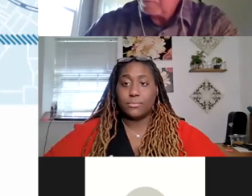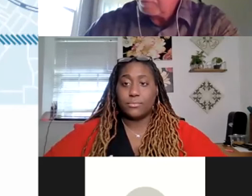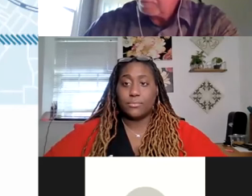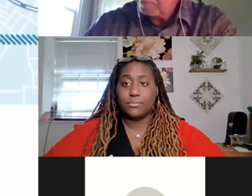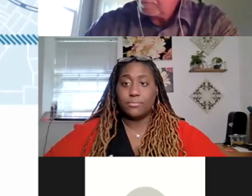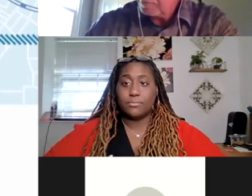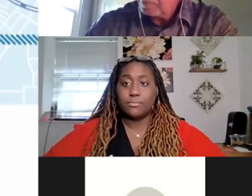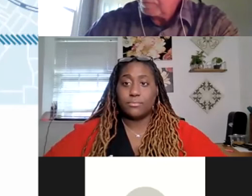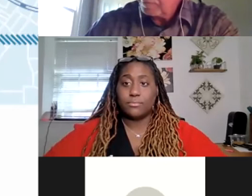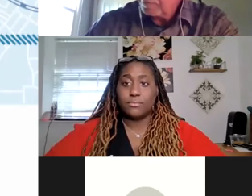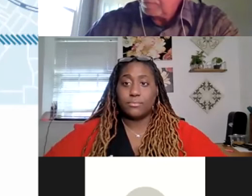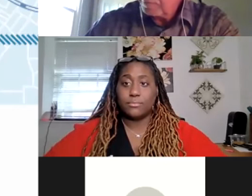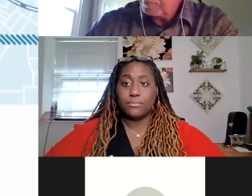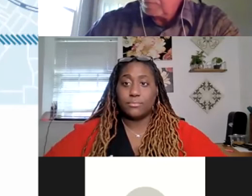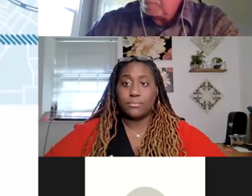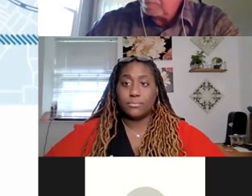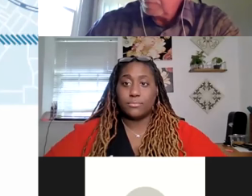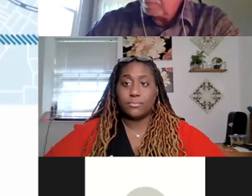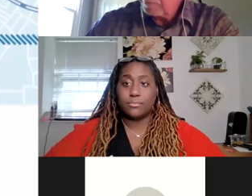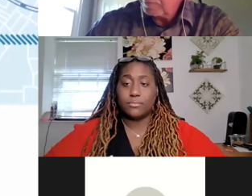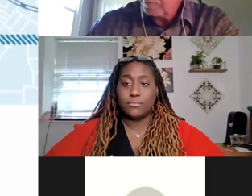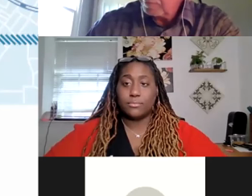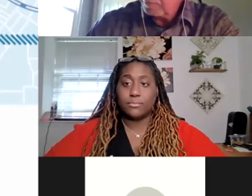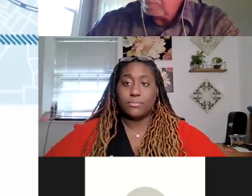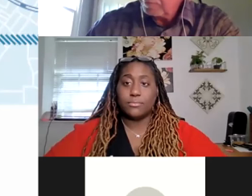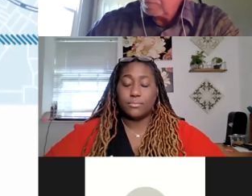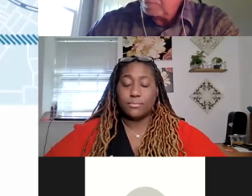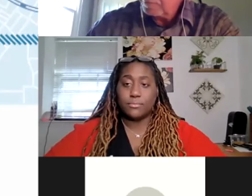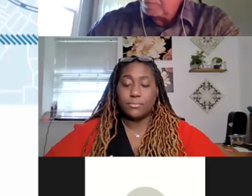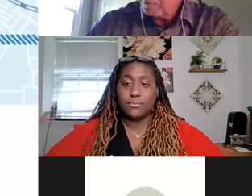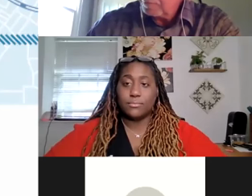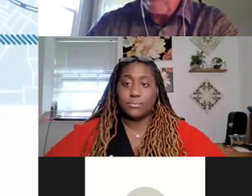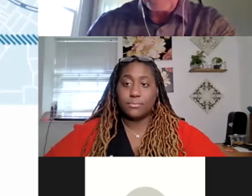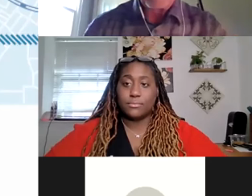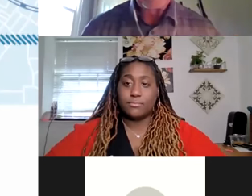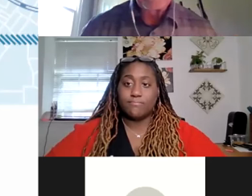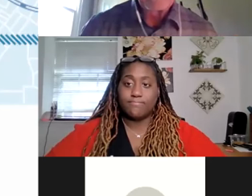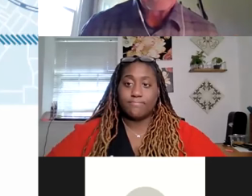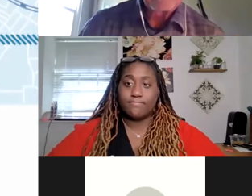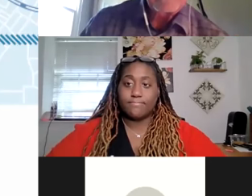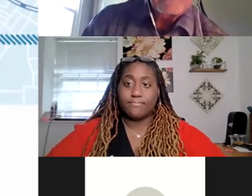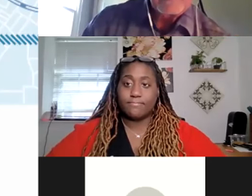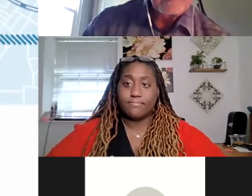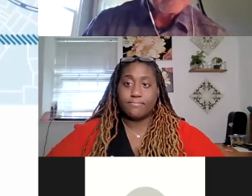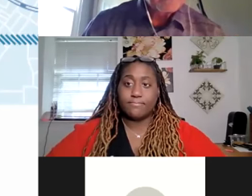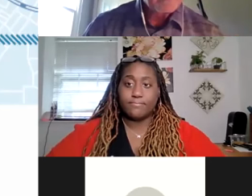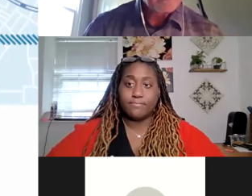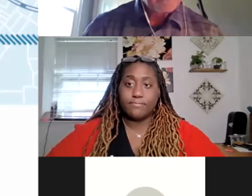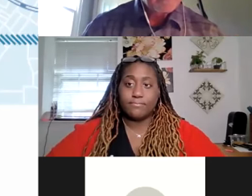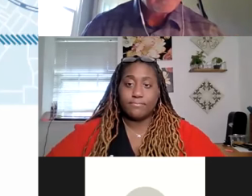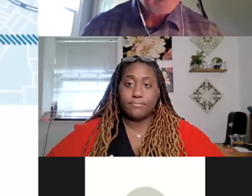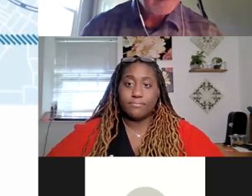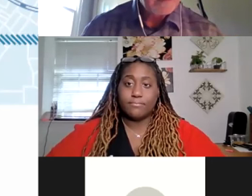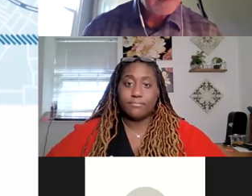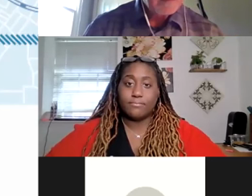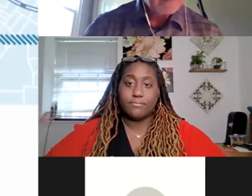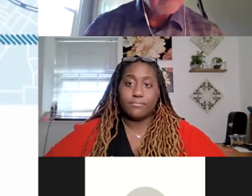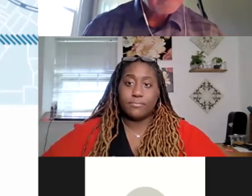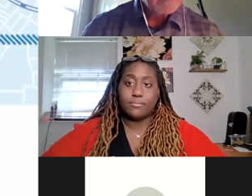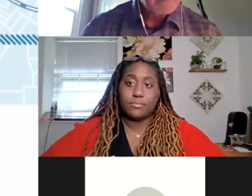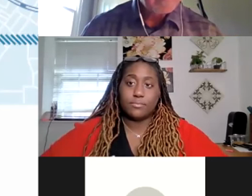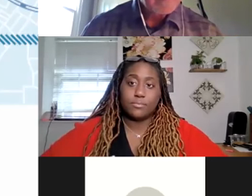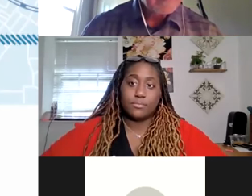and definitely consider the voice of the customer, actually talk to customers, see what their opinions are and really